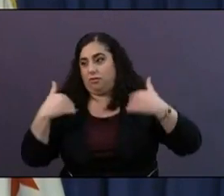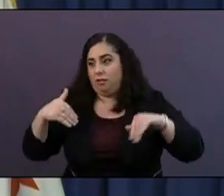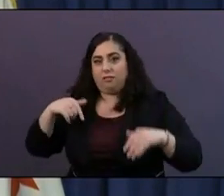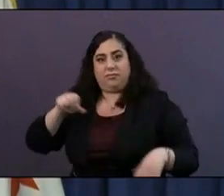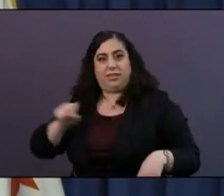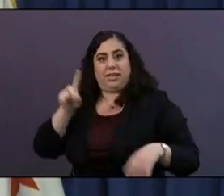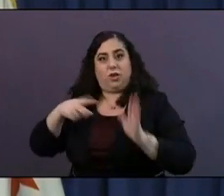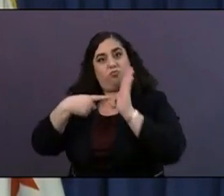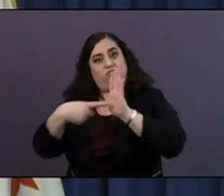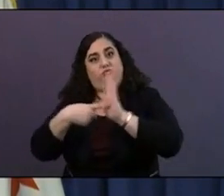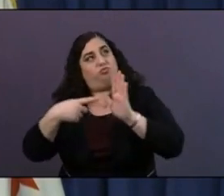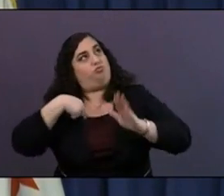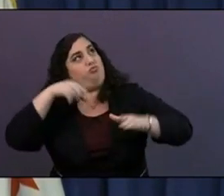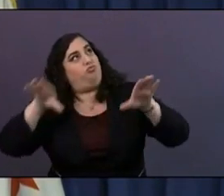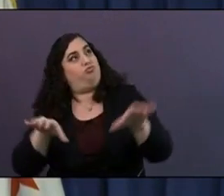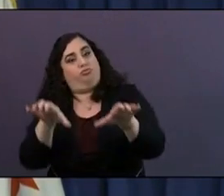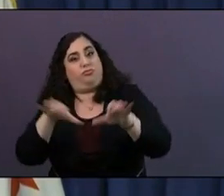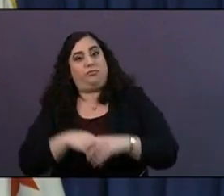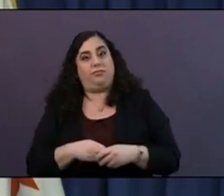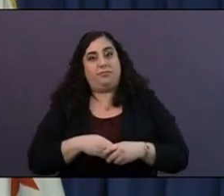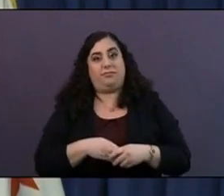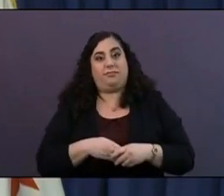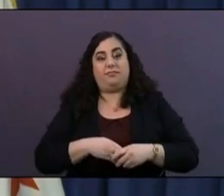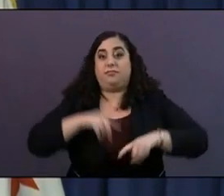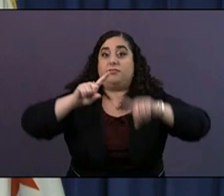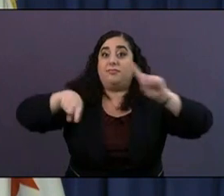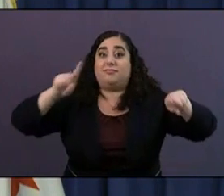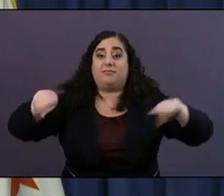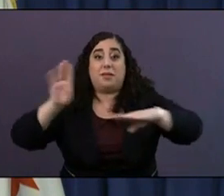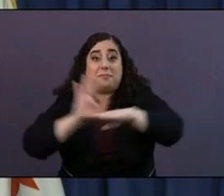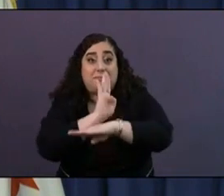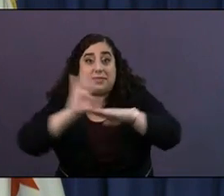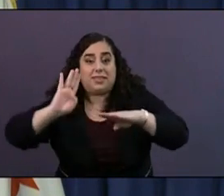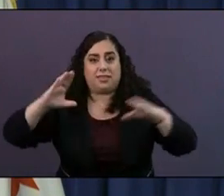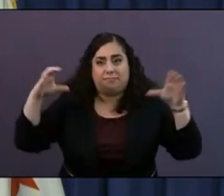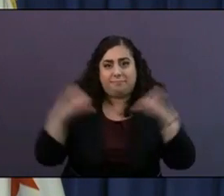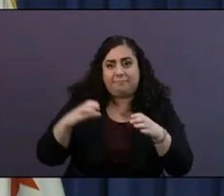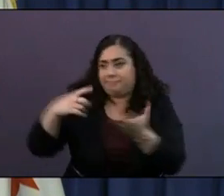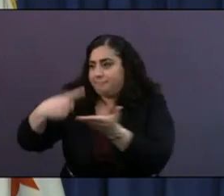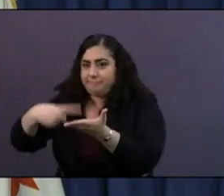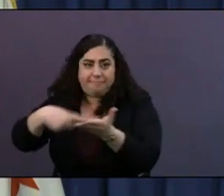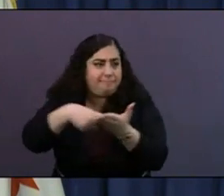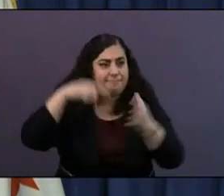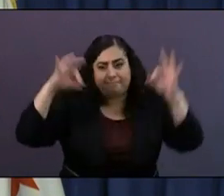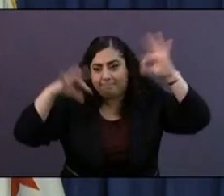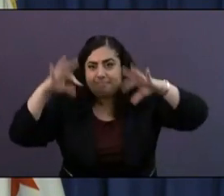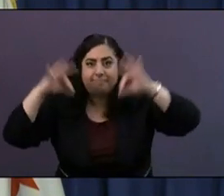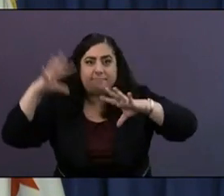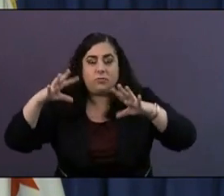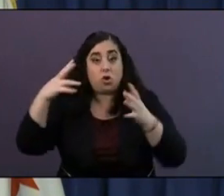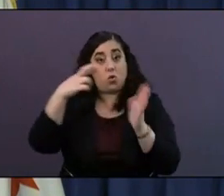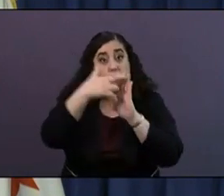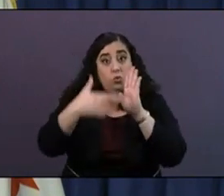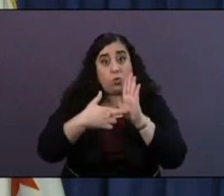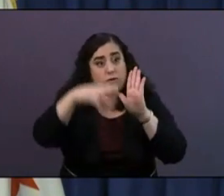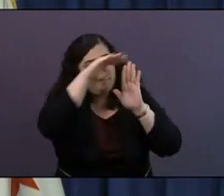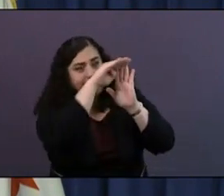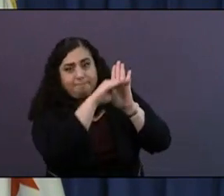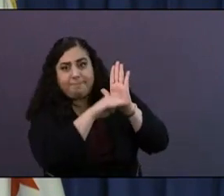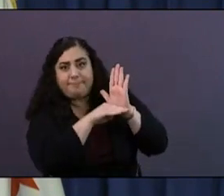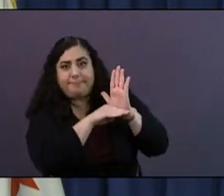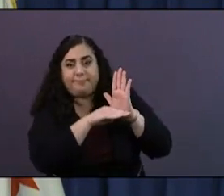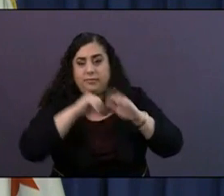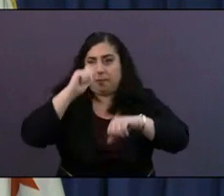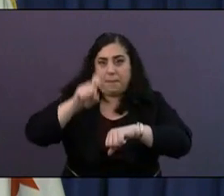of diverse business associations all throughout the county to really help create guidelines on how businesses can